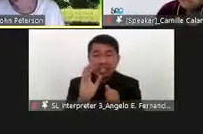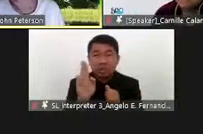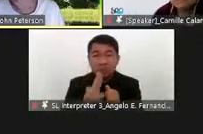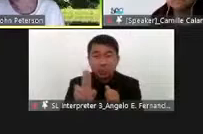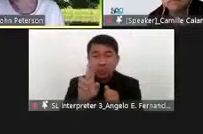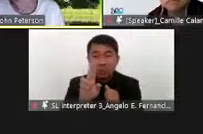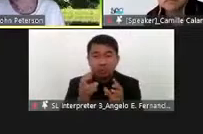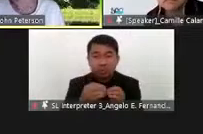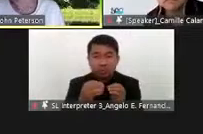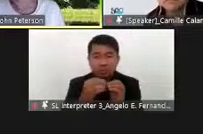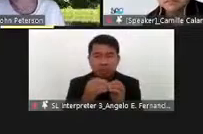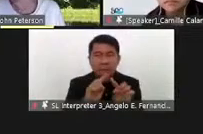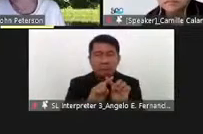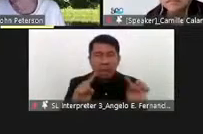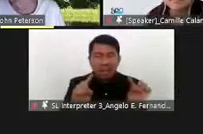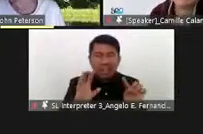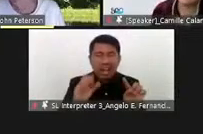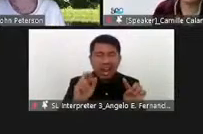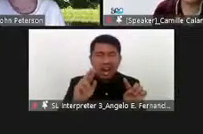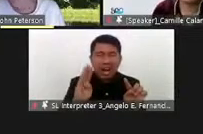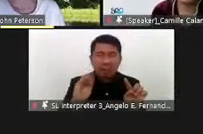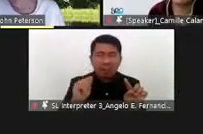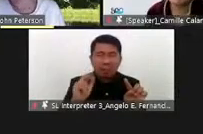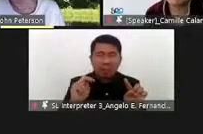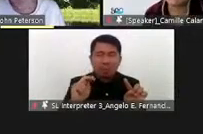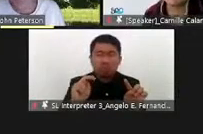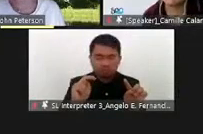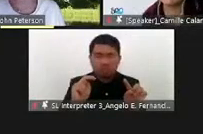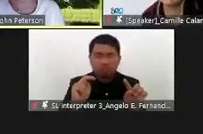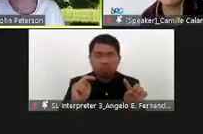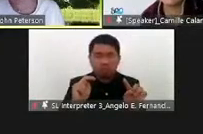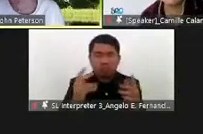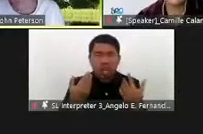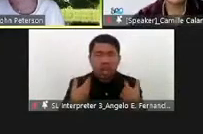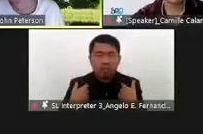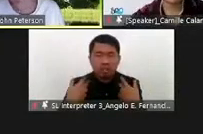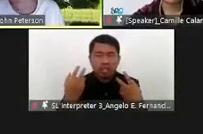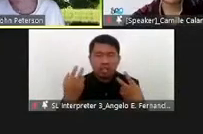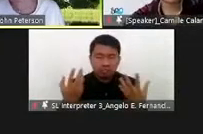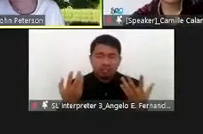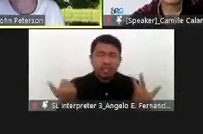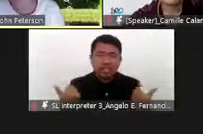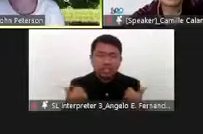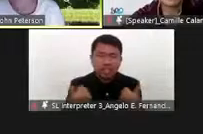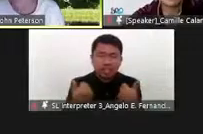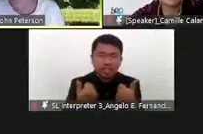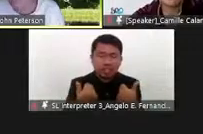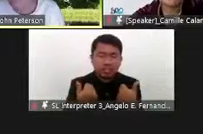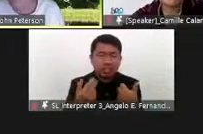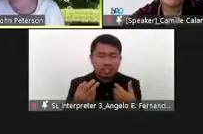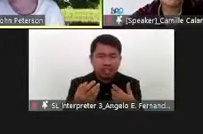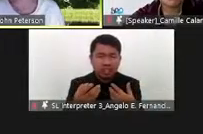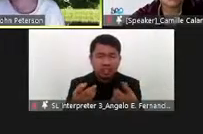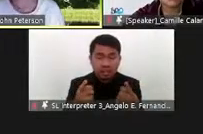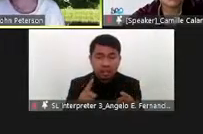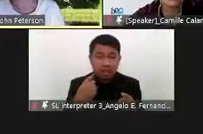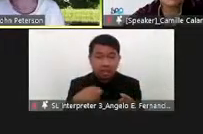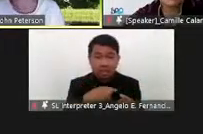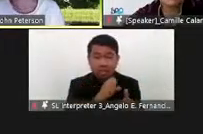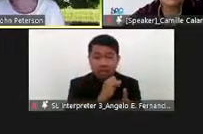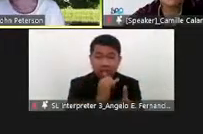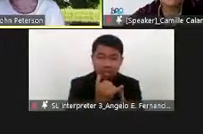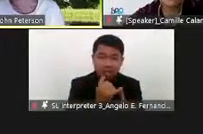usually carbon-producing power sources. These are challenging things for our whole society, but I do think we can learn a